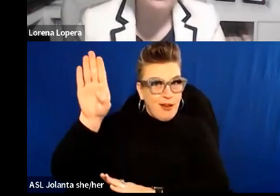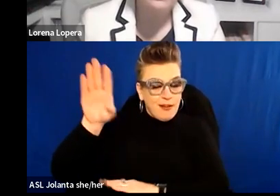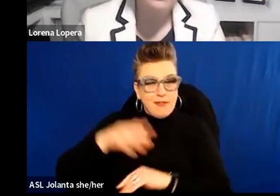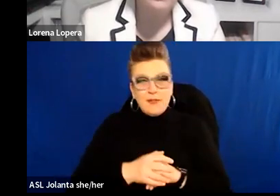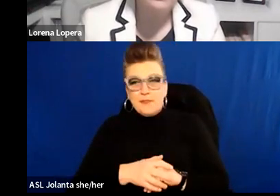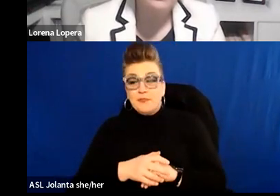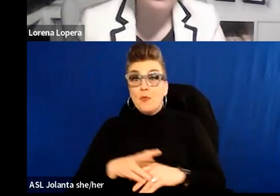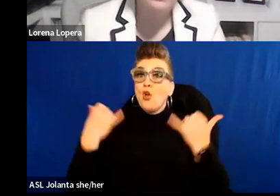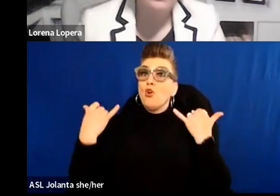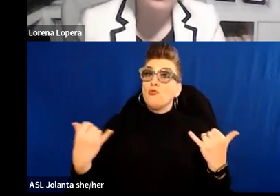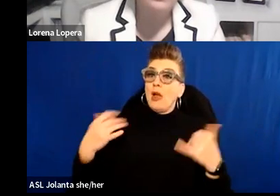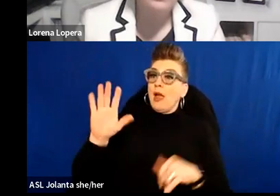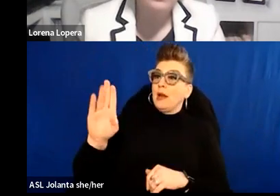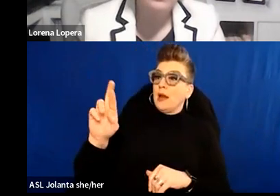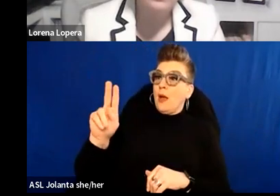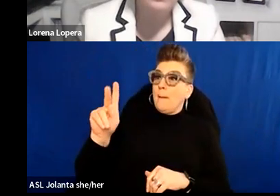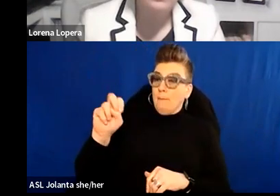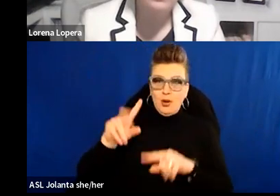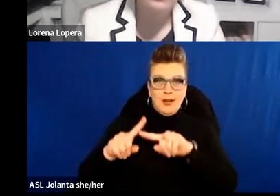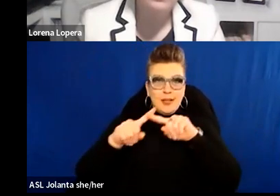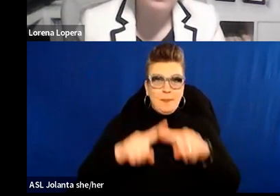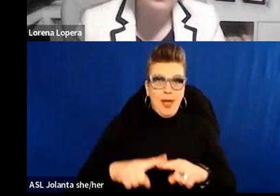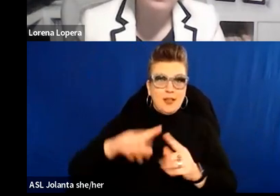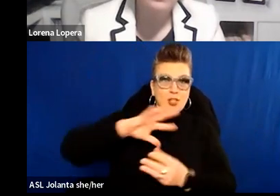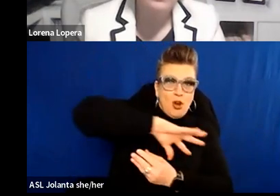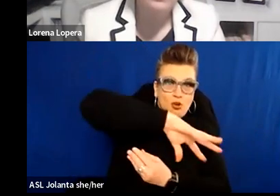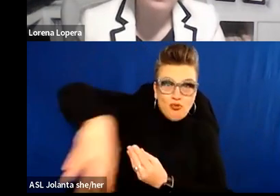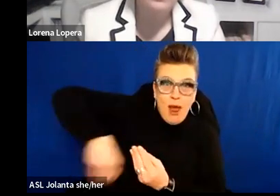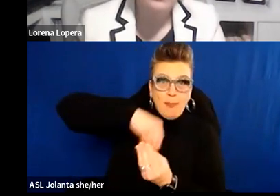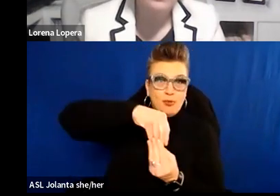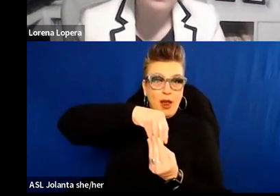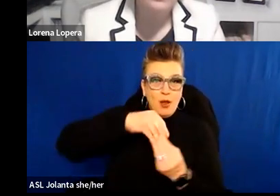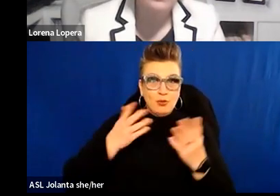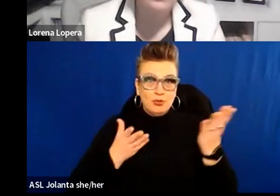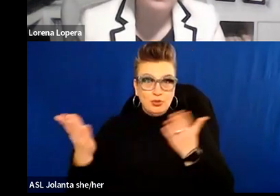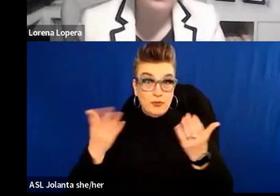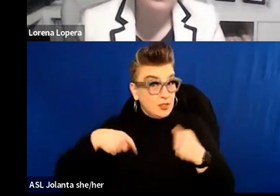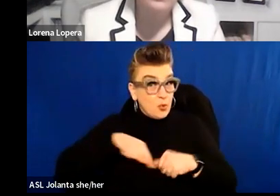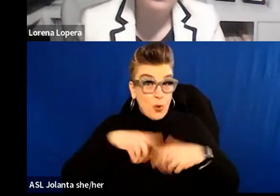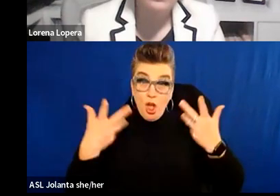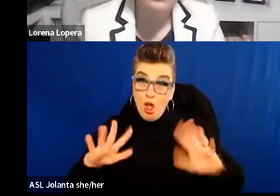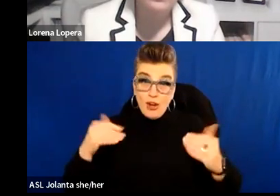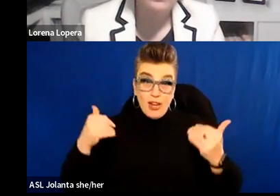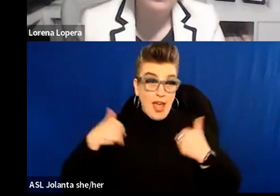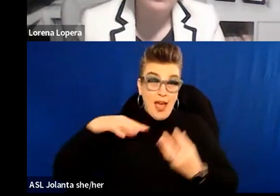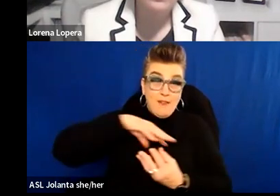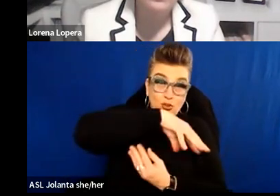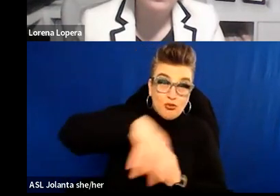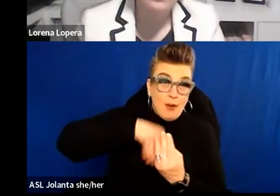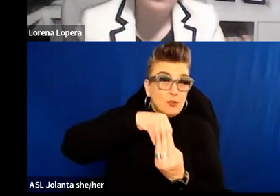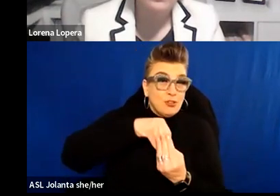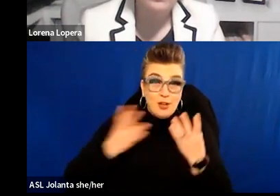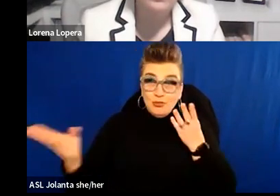berk right now our success depends on wrap-around services that we already have in place and uh we focus on